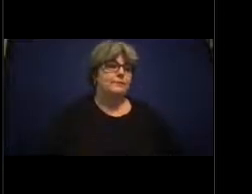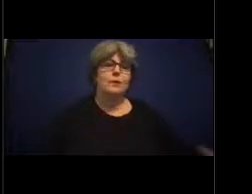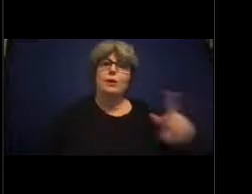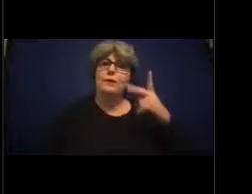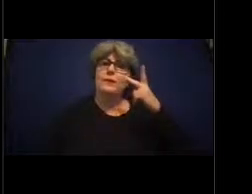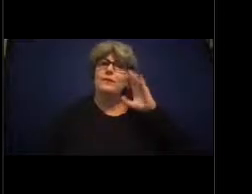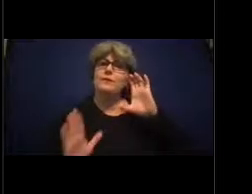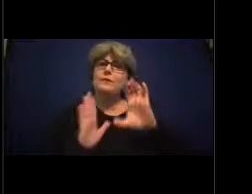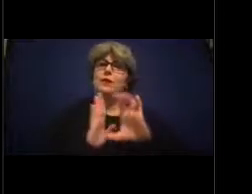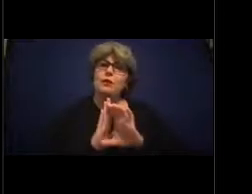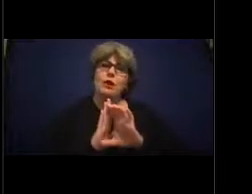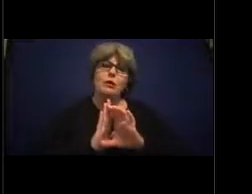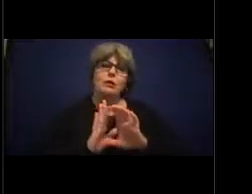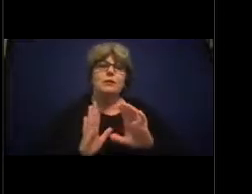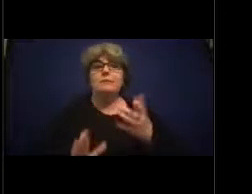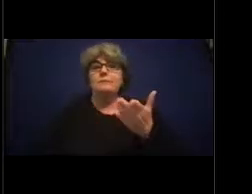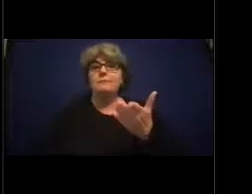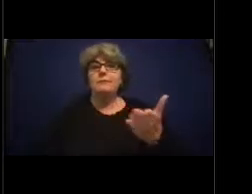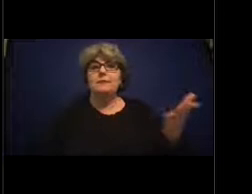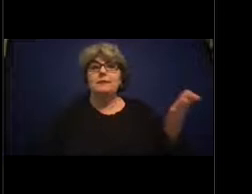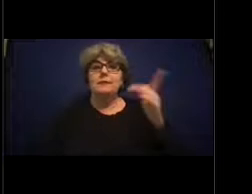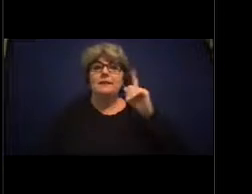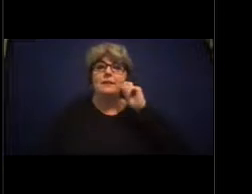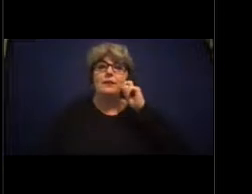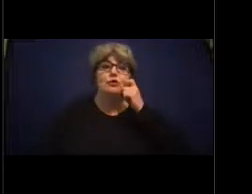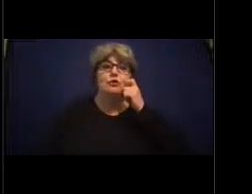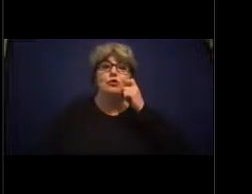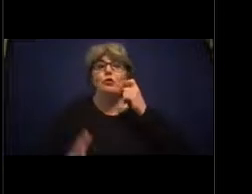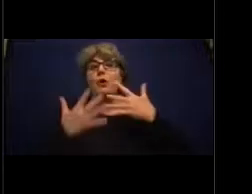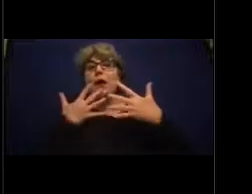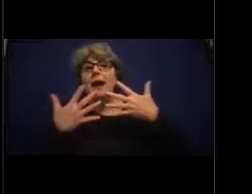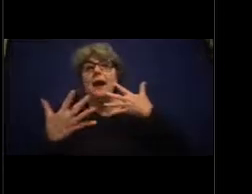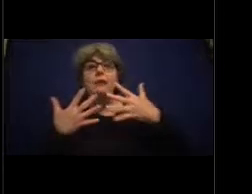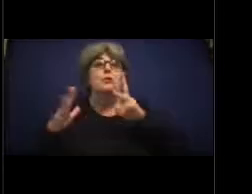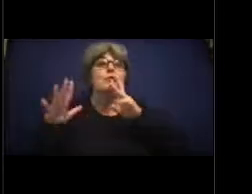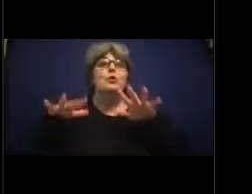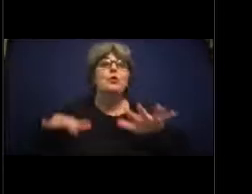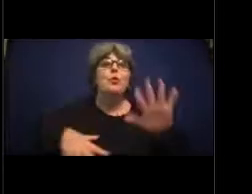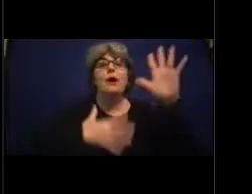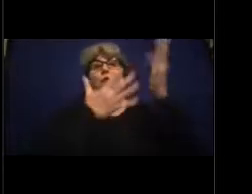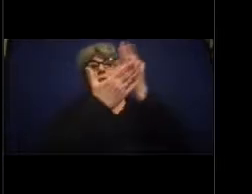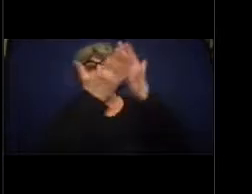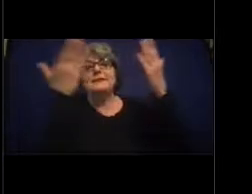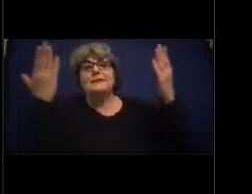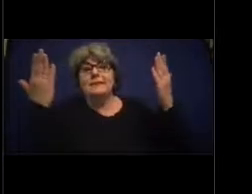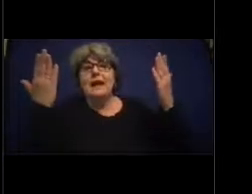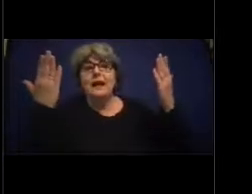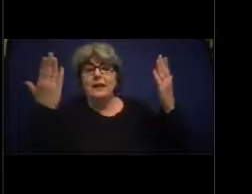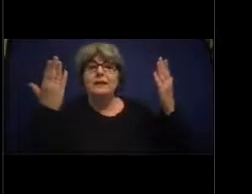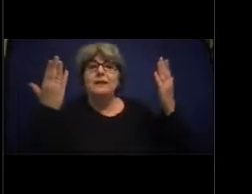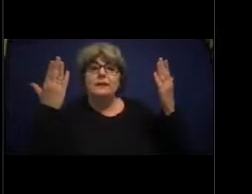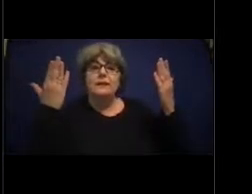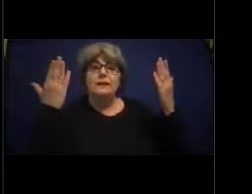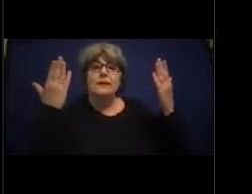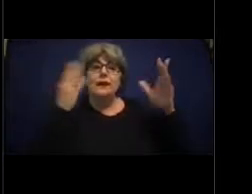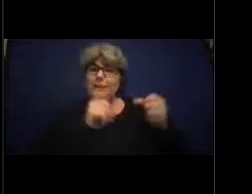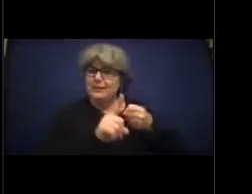photo. For me, it's kind of seeing this really neat color scheme through the water and the sky and seeing how there's an